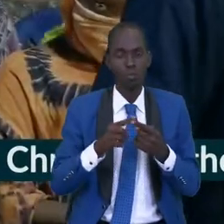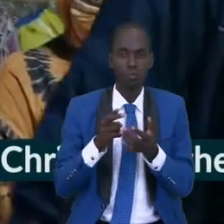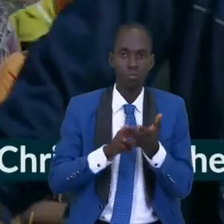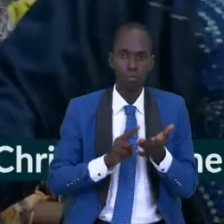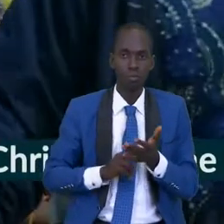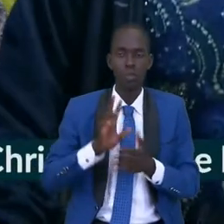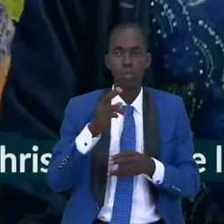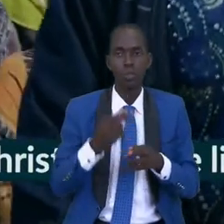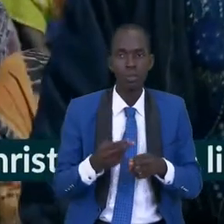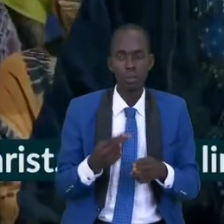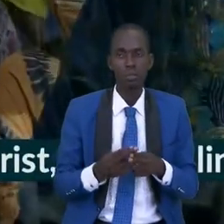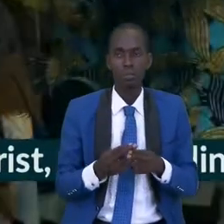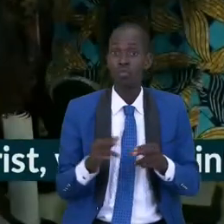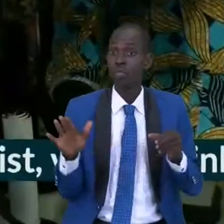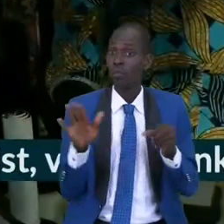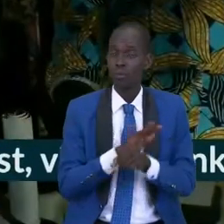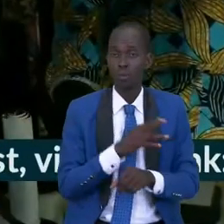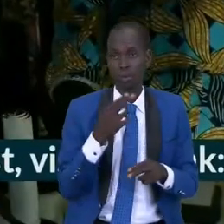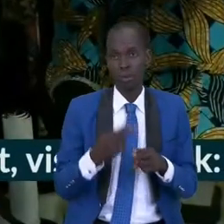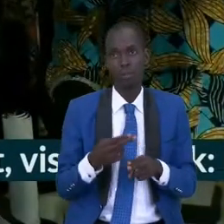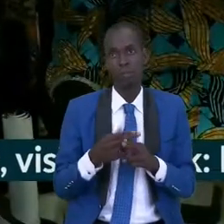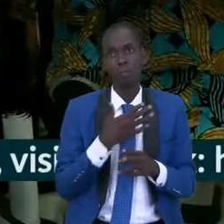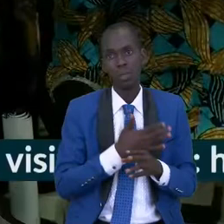Preferably, they should use capital letters.